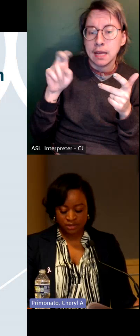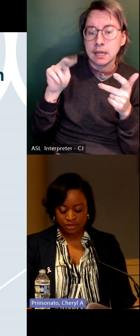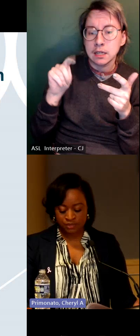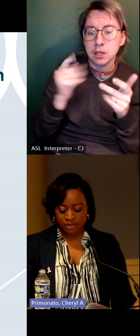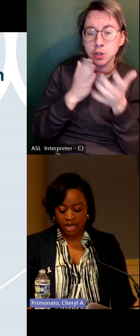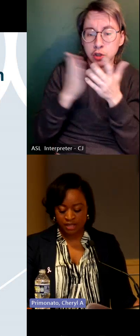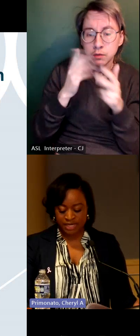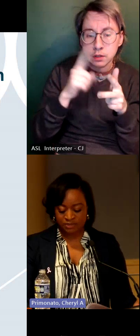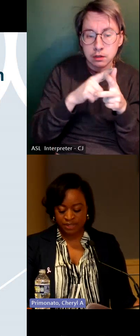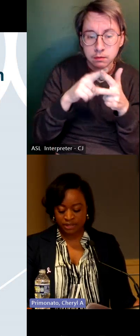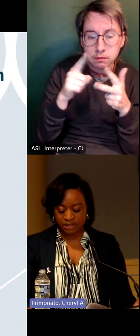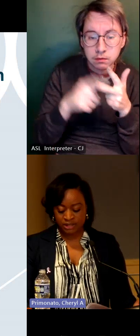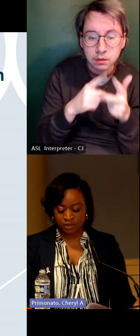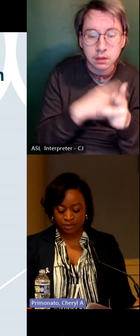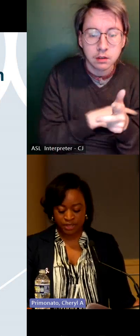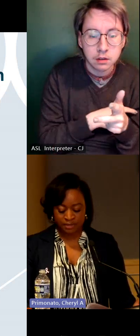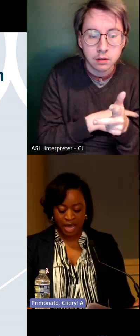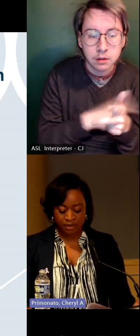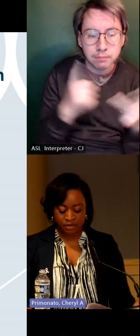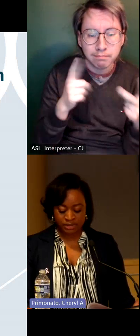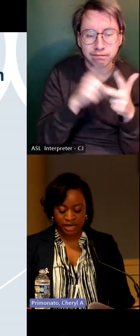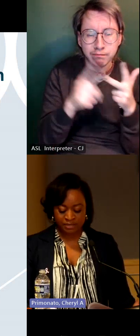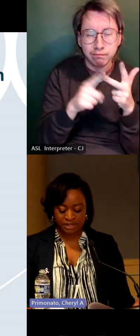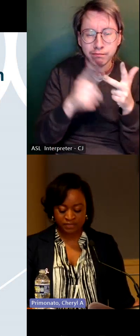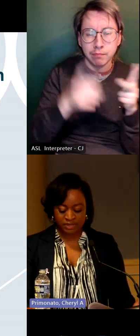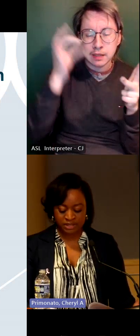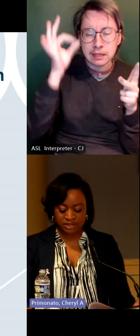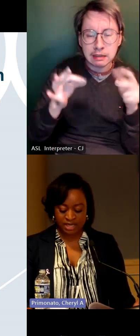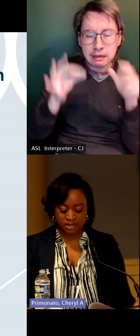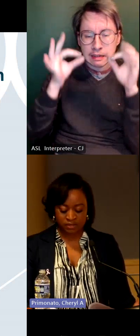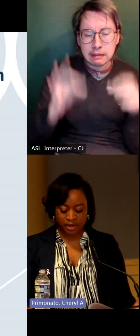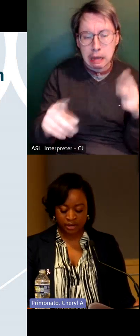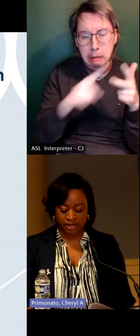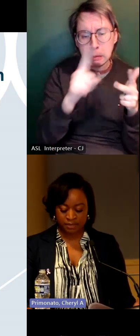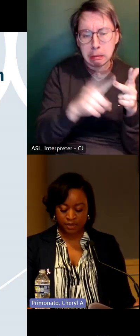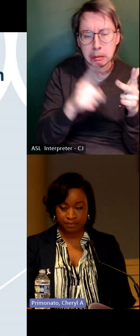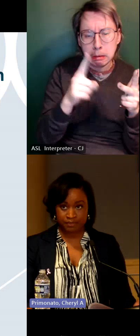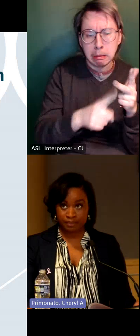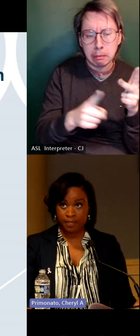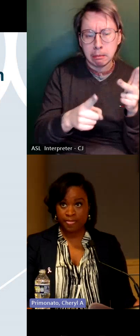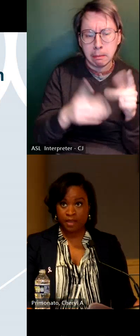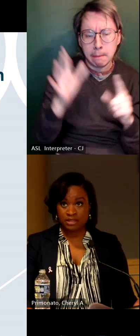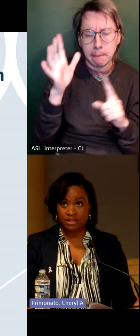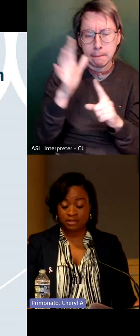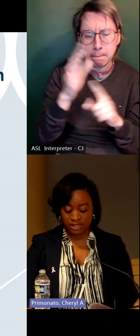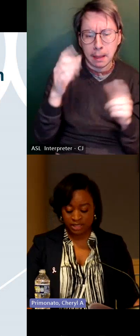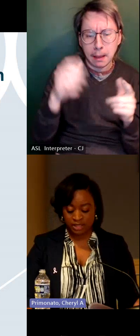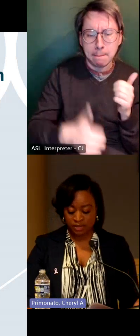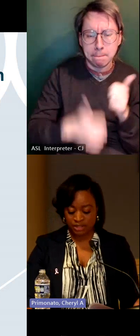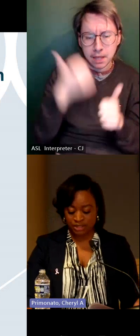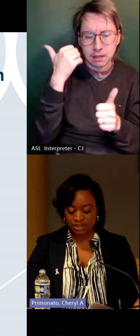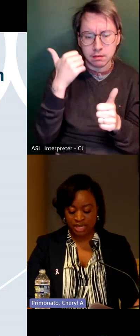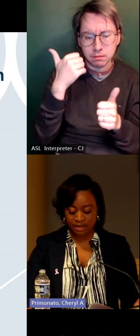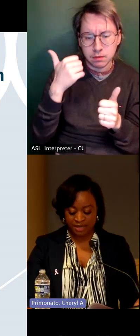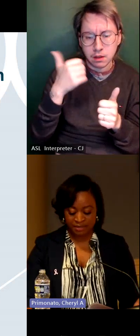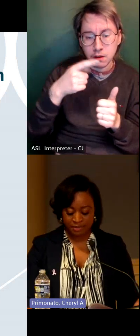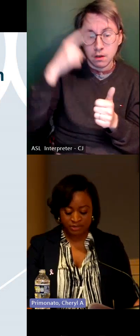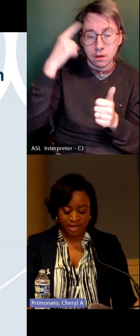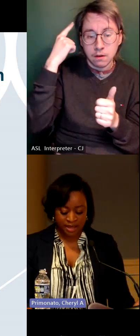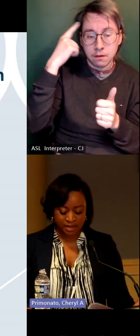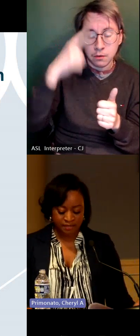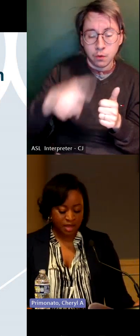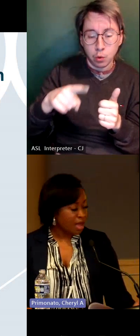This resolution would authorize PRT to appoint Empower Retirement Services as our record keeper. Subject to any questions that